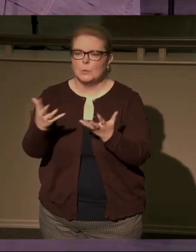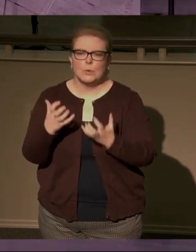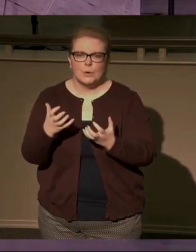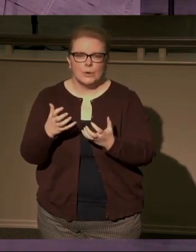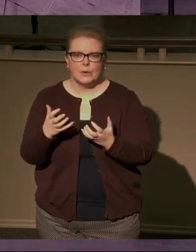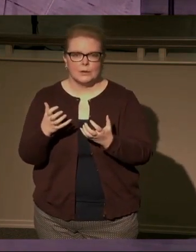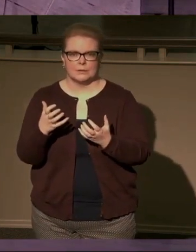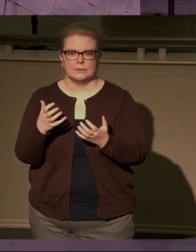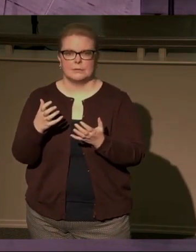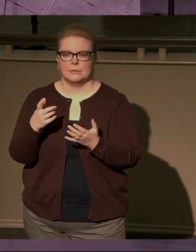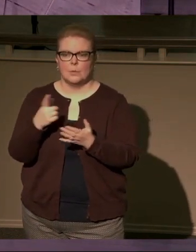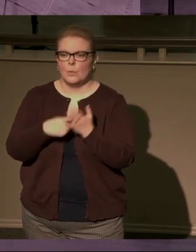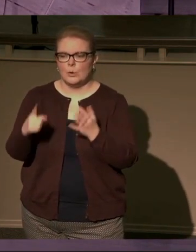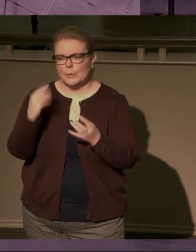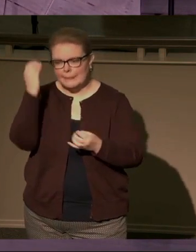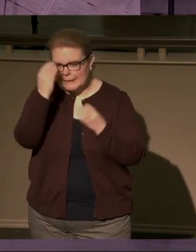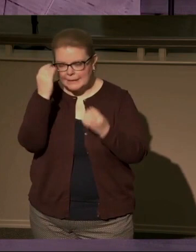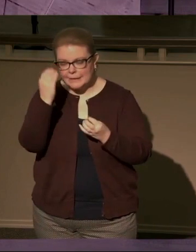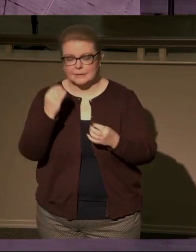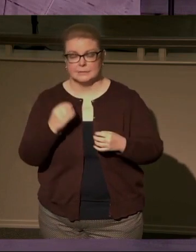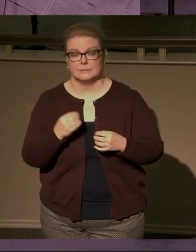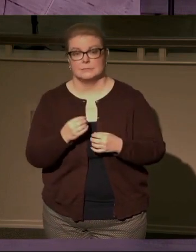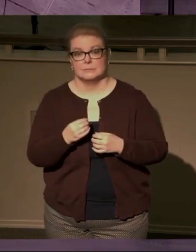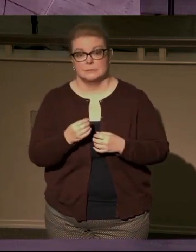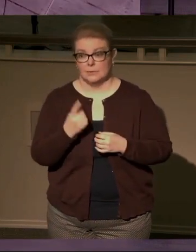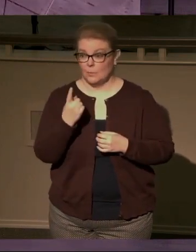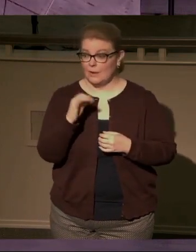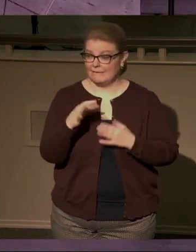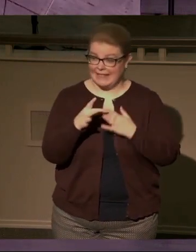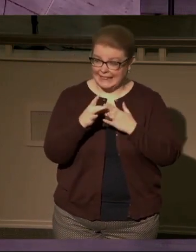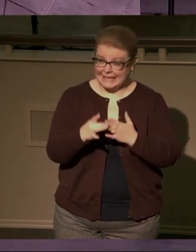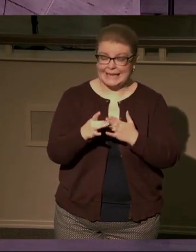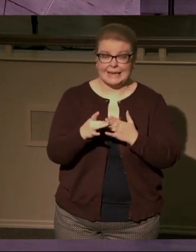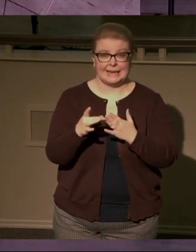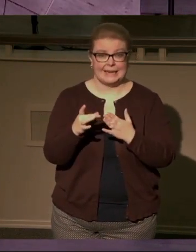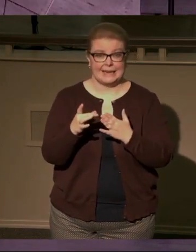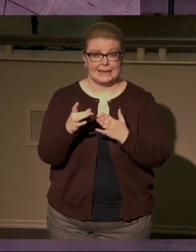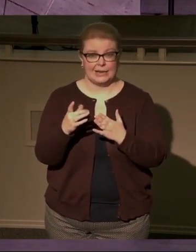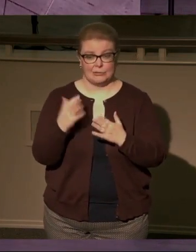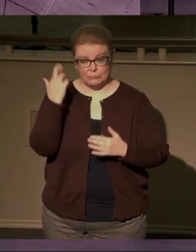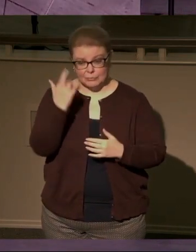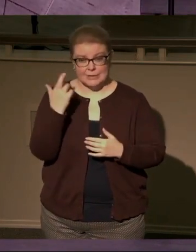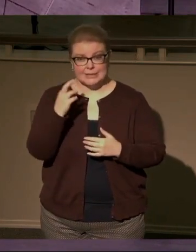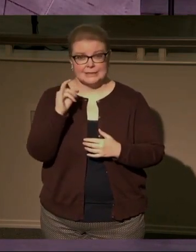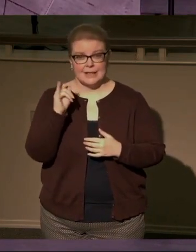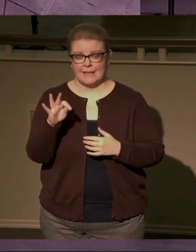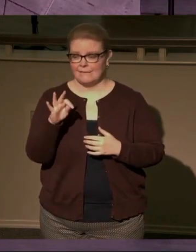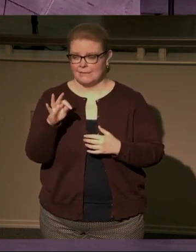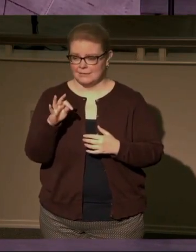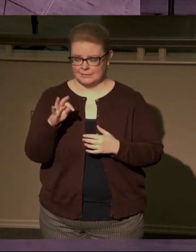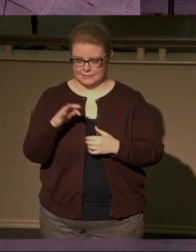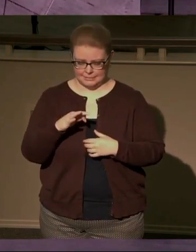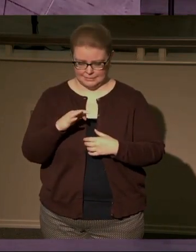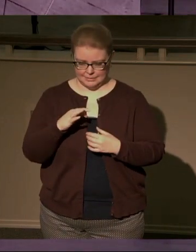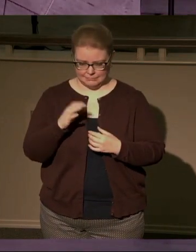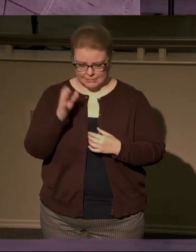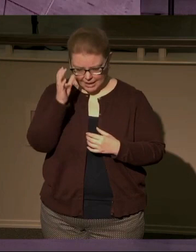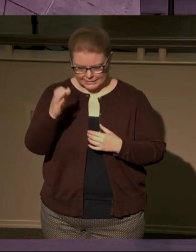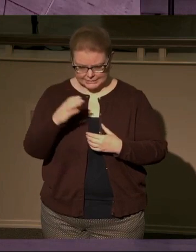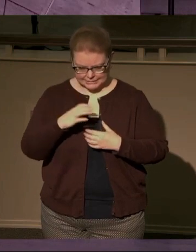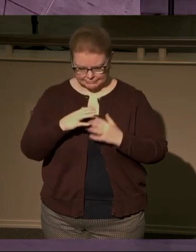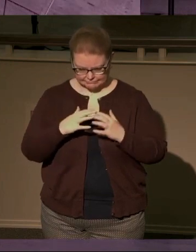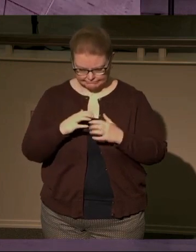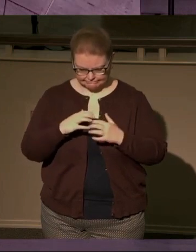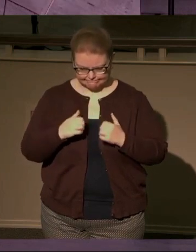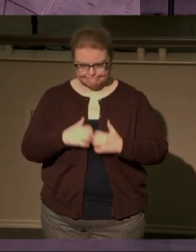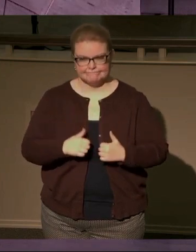issues that are on their mind. You know what one of the leading causes of deconstruction is said to be? It's said to be the church's